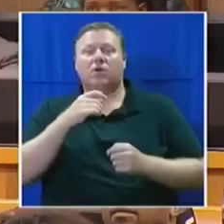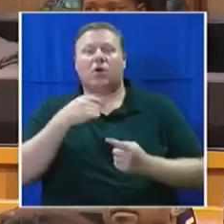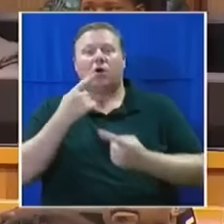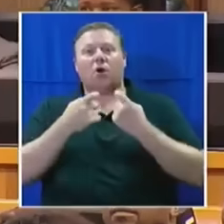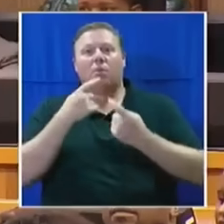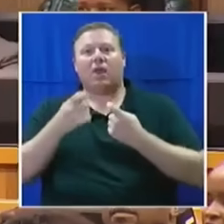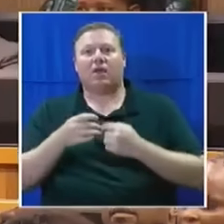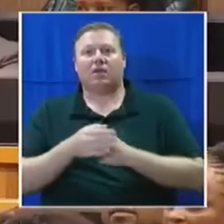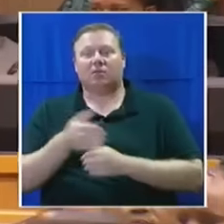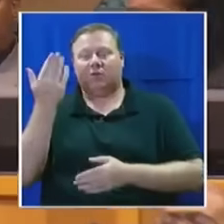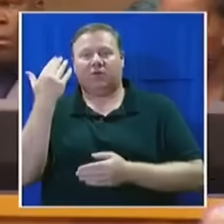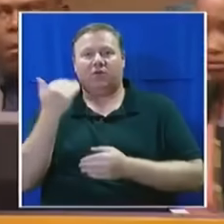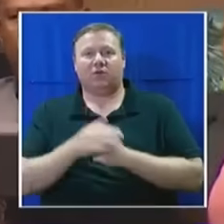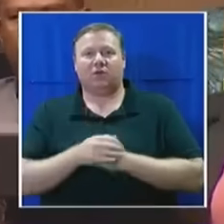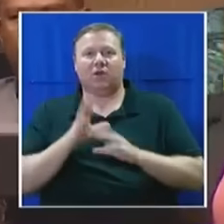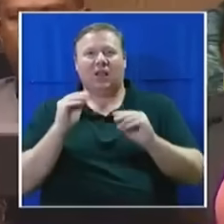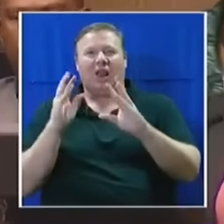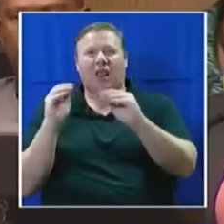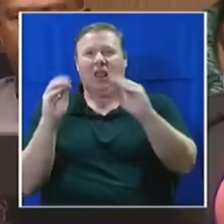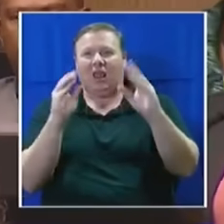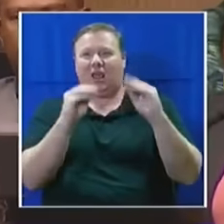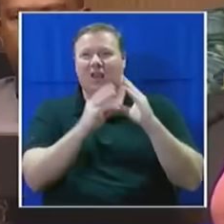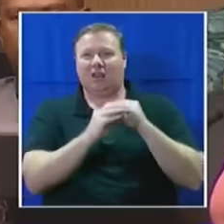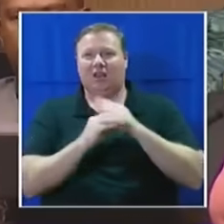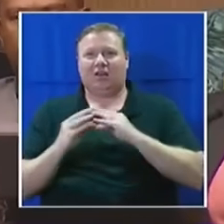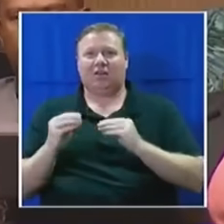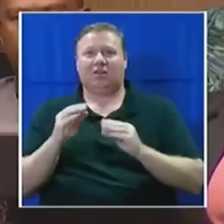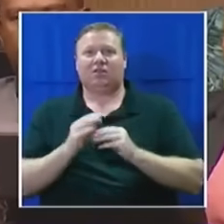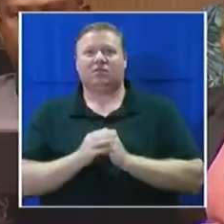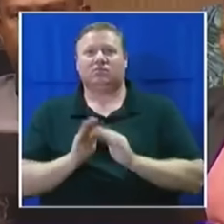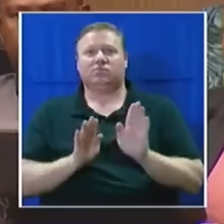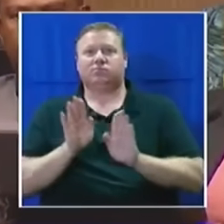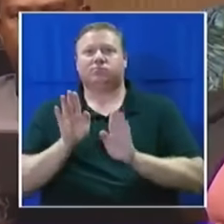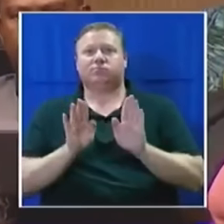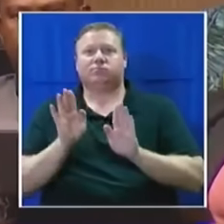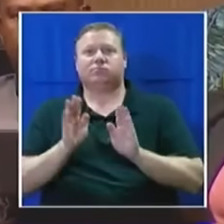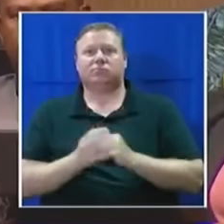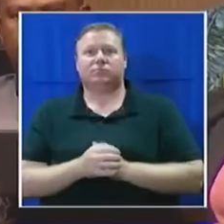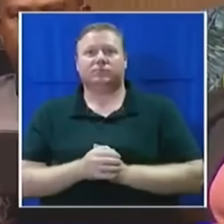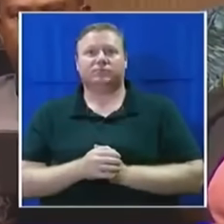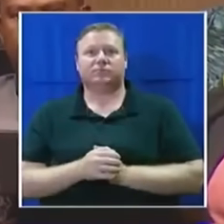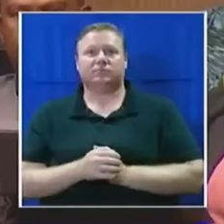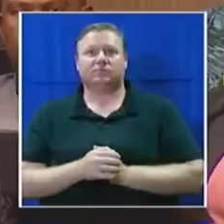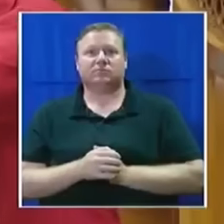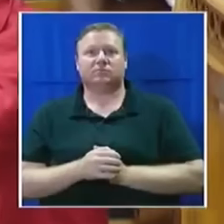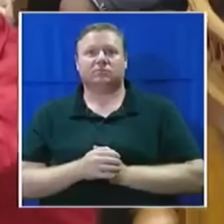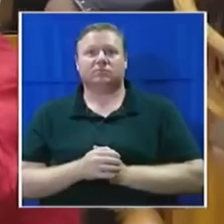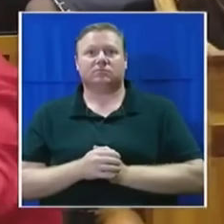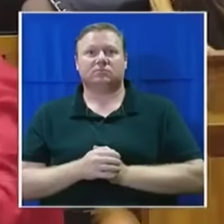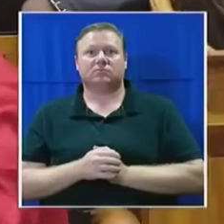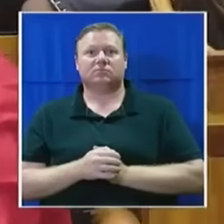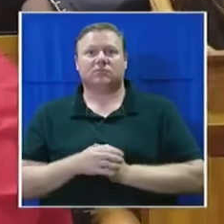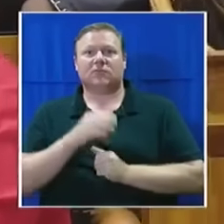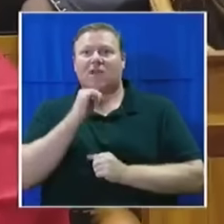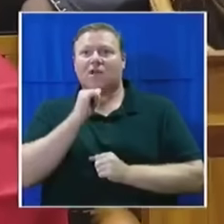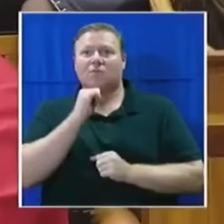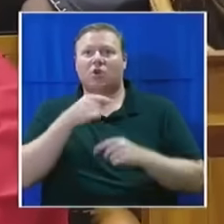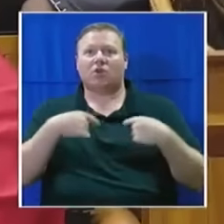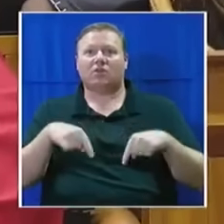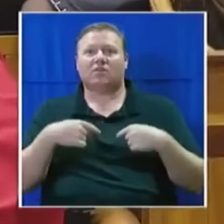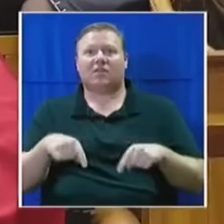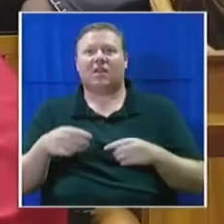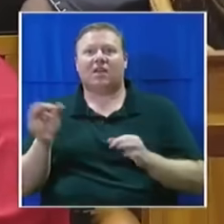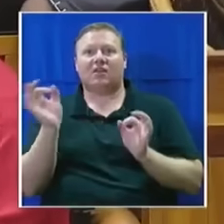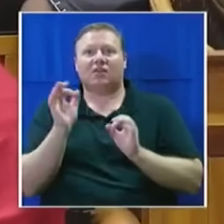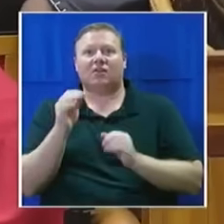order, chair. Chair, bring it on. Well, and I'm not scared of all of you. Chair, all on of a point of combined. Order. I'm not on scared of order,